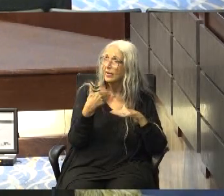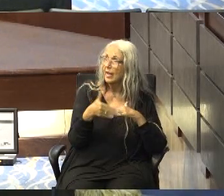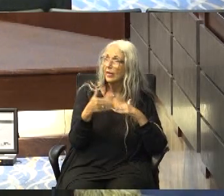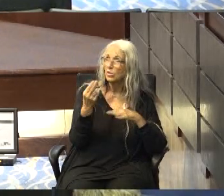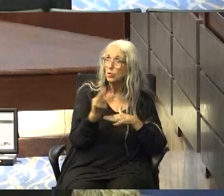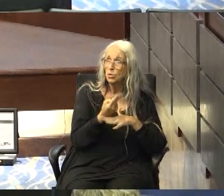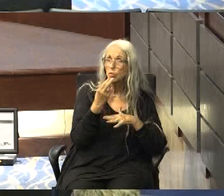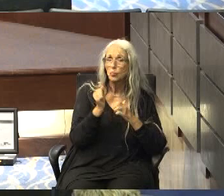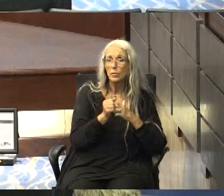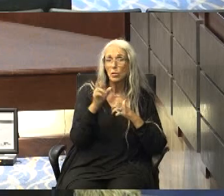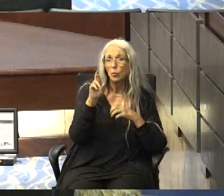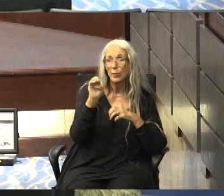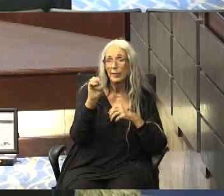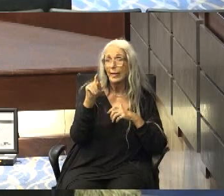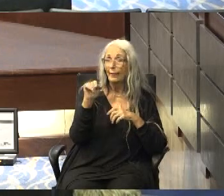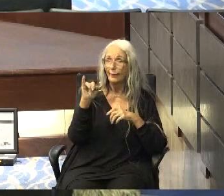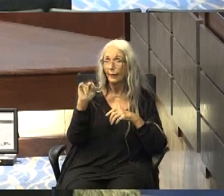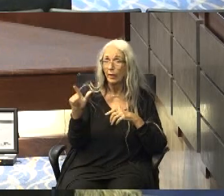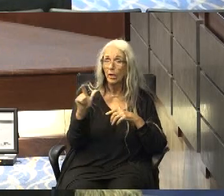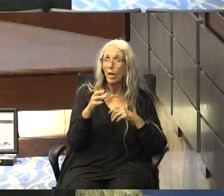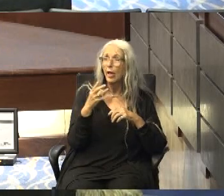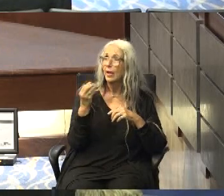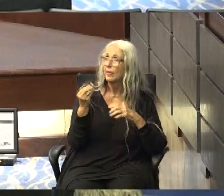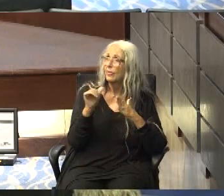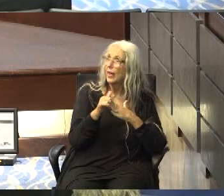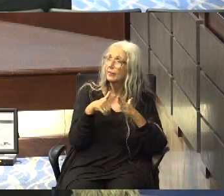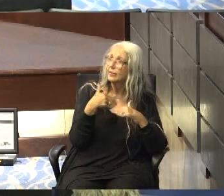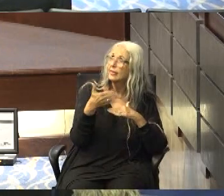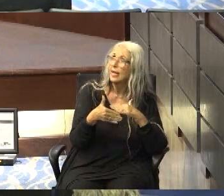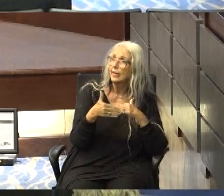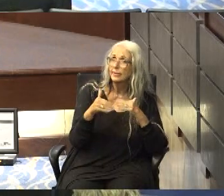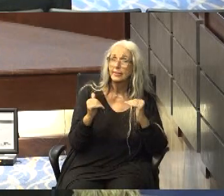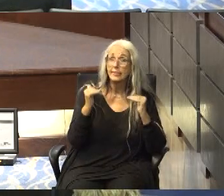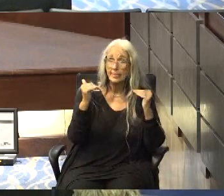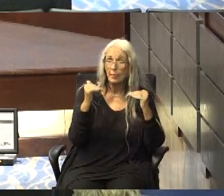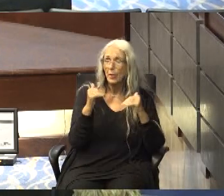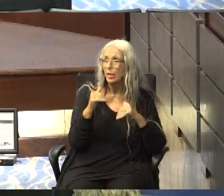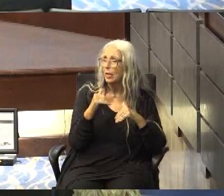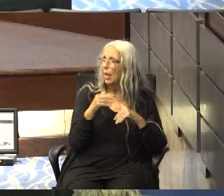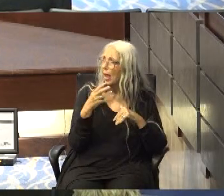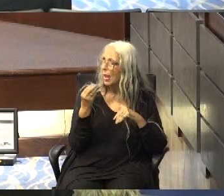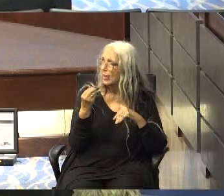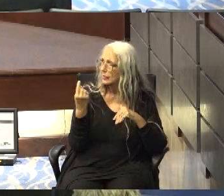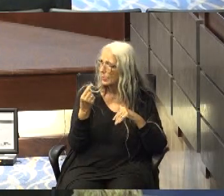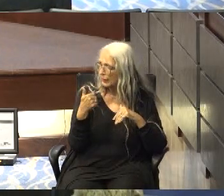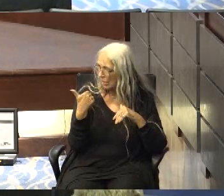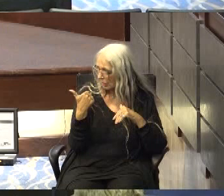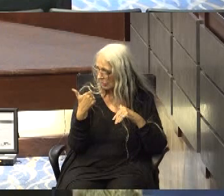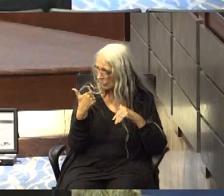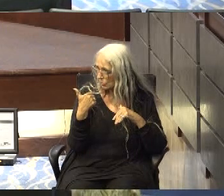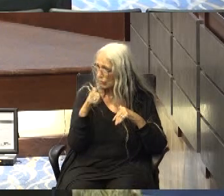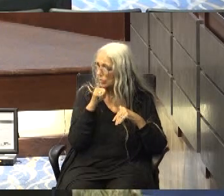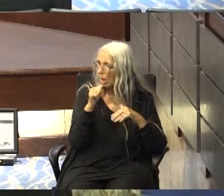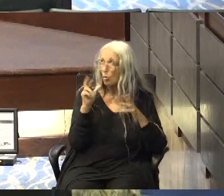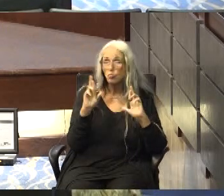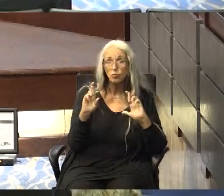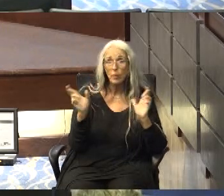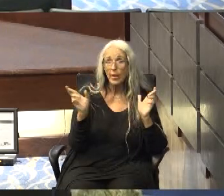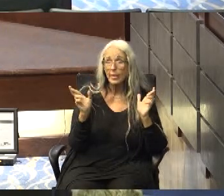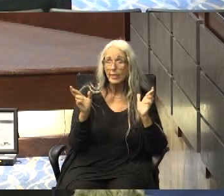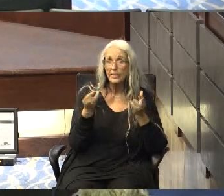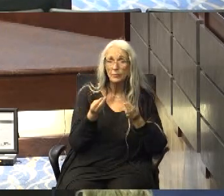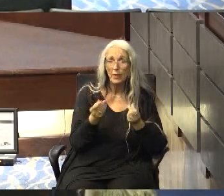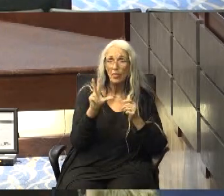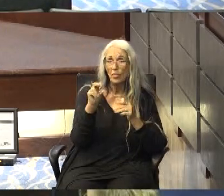retail there on University Parks. This is kind of the next step. So one part of me also is saying, you know, we're not ready to spend the $30